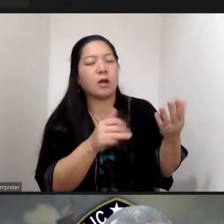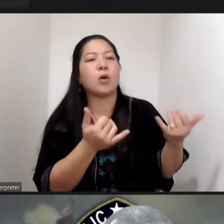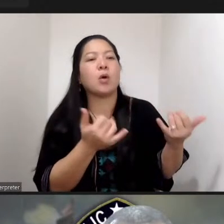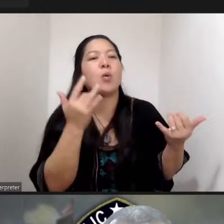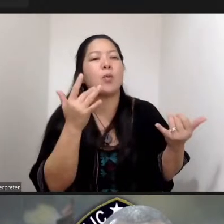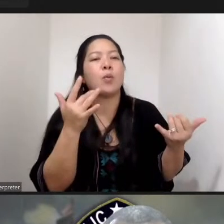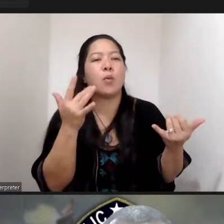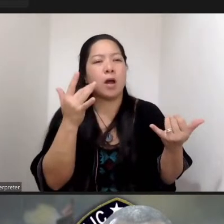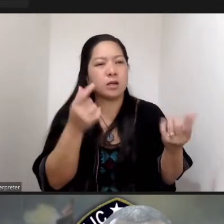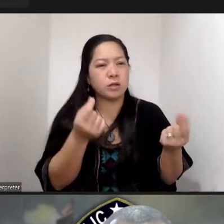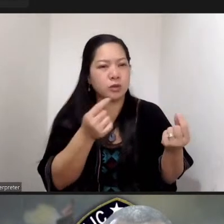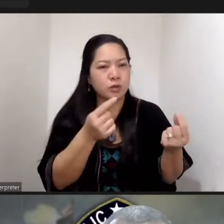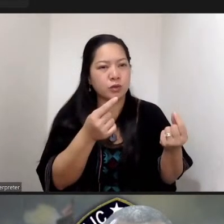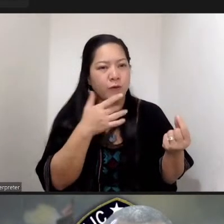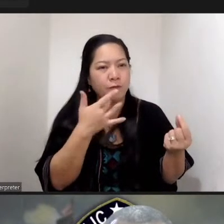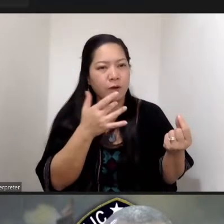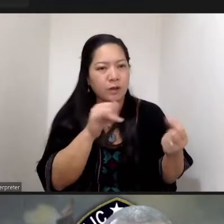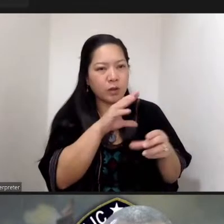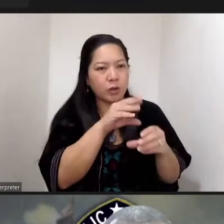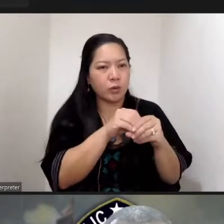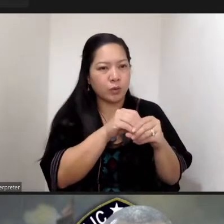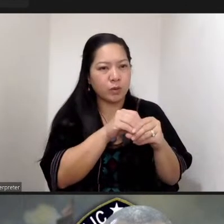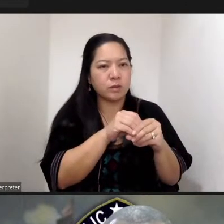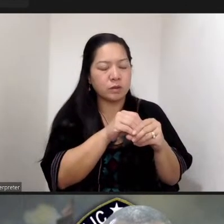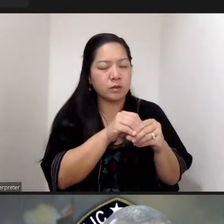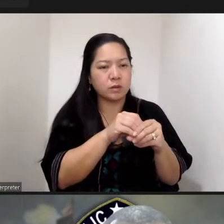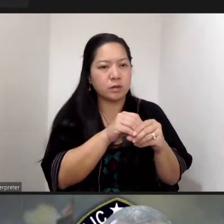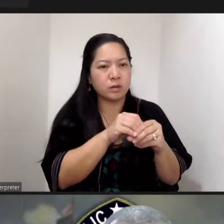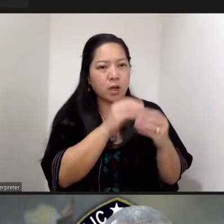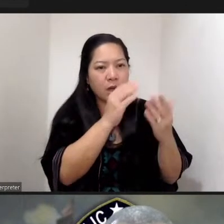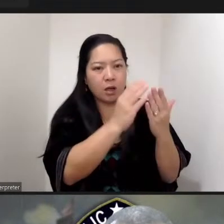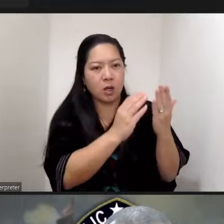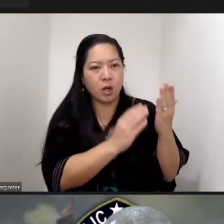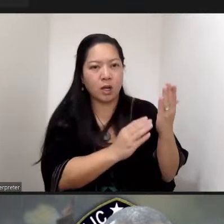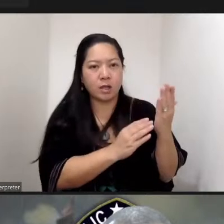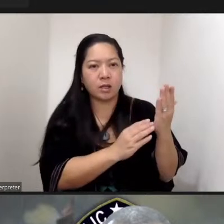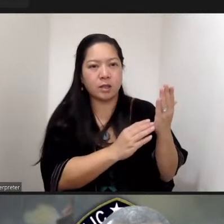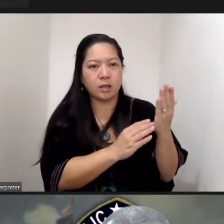feel the need to include those whereas clauses in the EO?